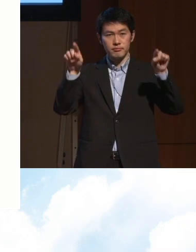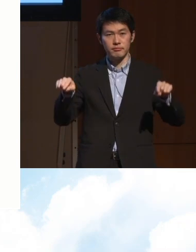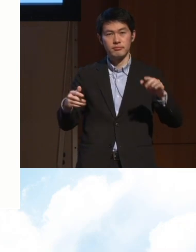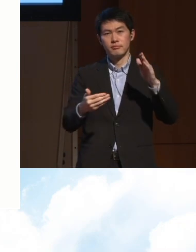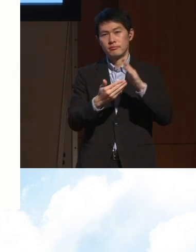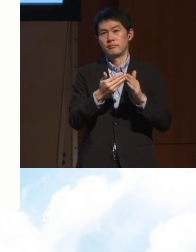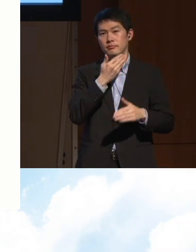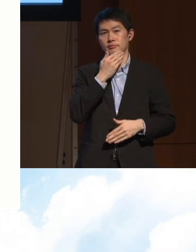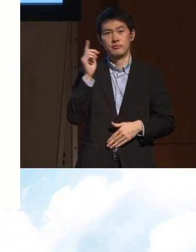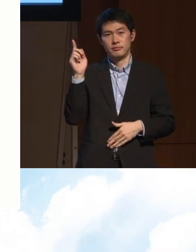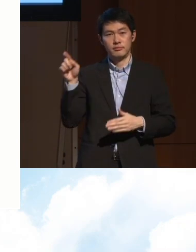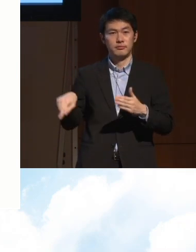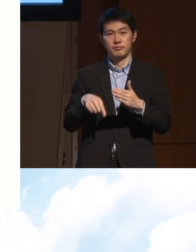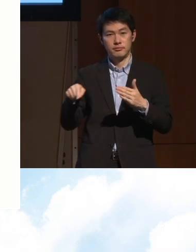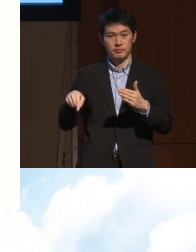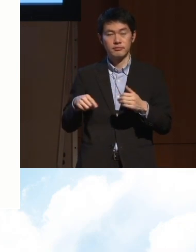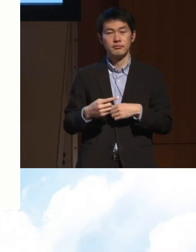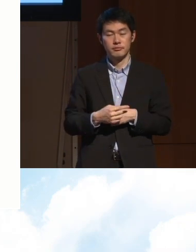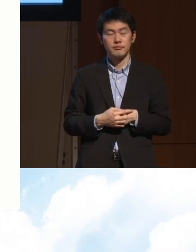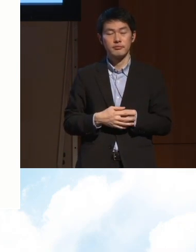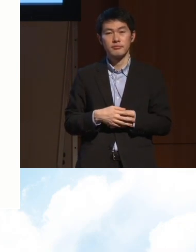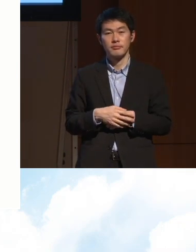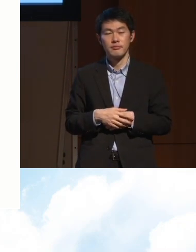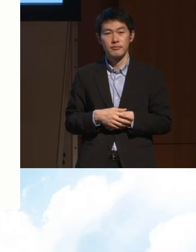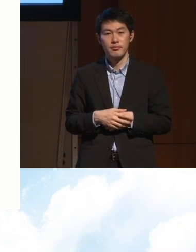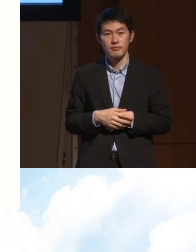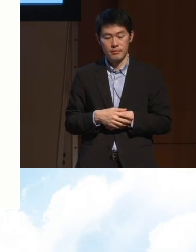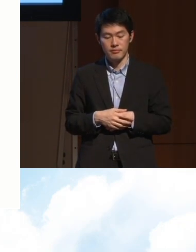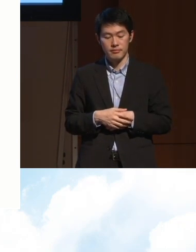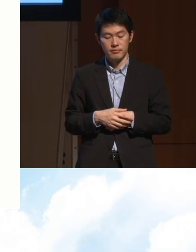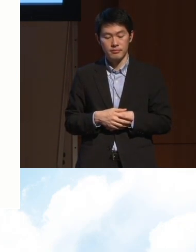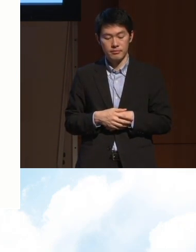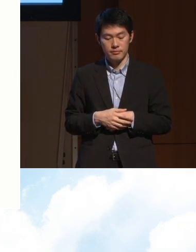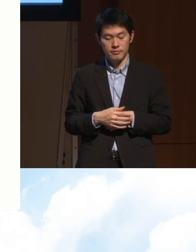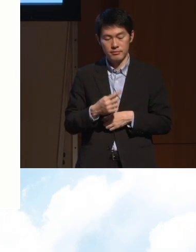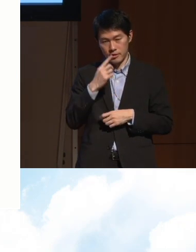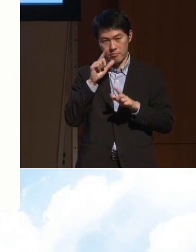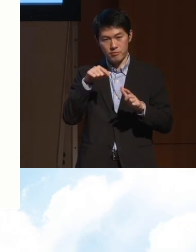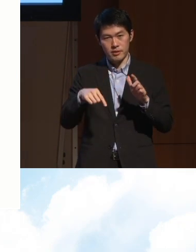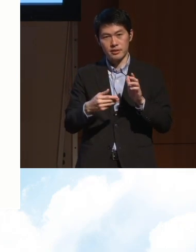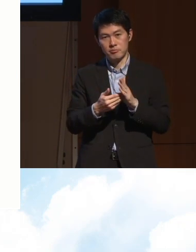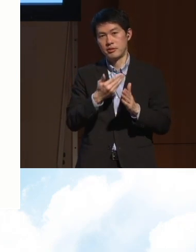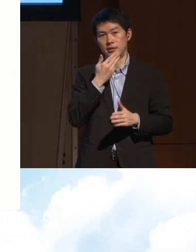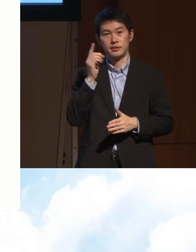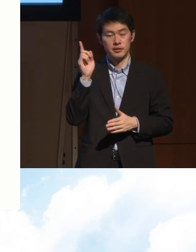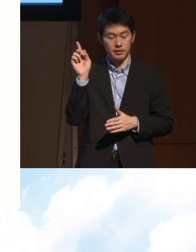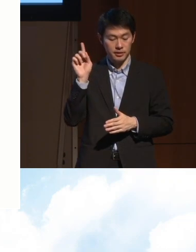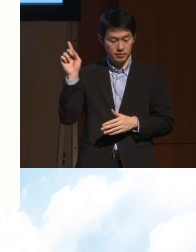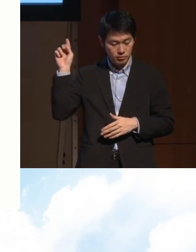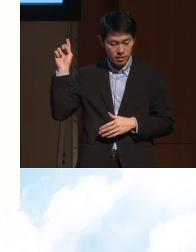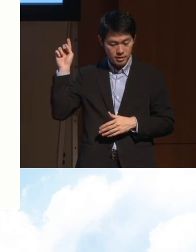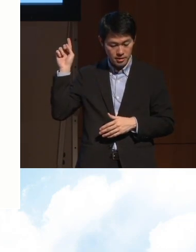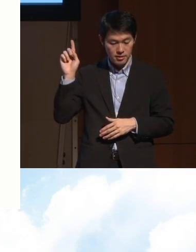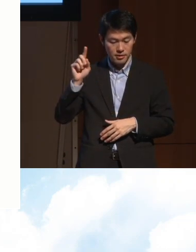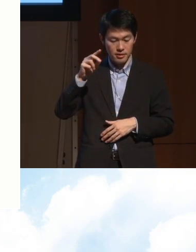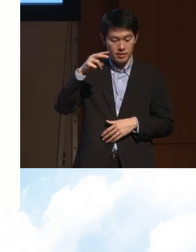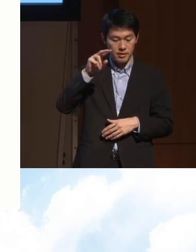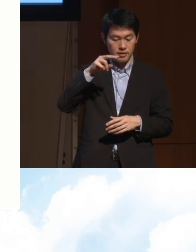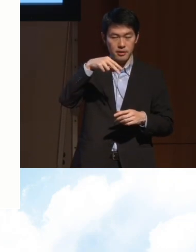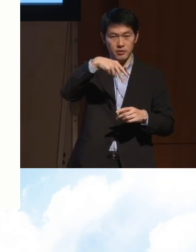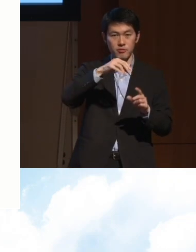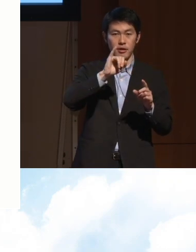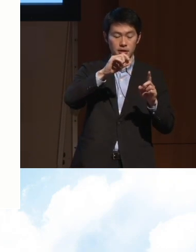today. So, as I mentioned, NIID and NCGM will be combined to be